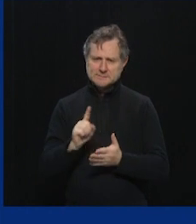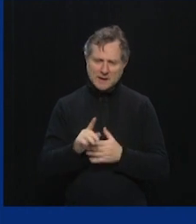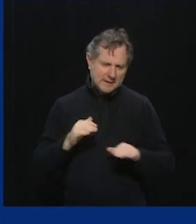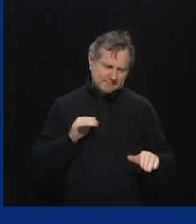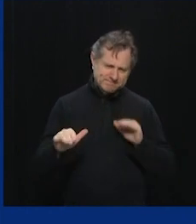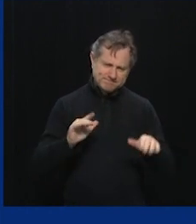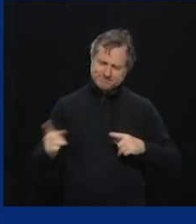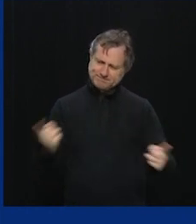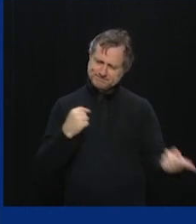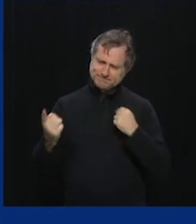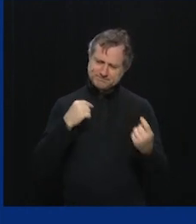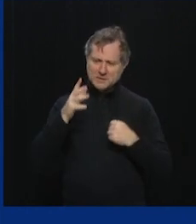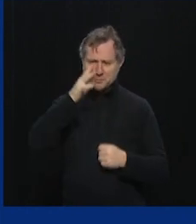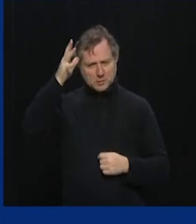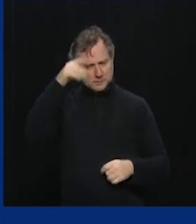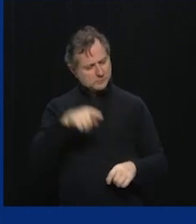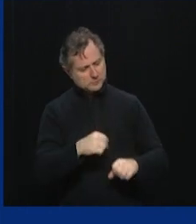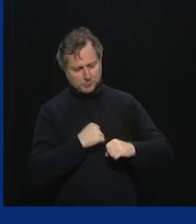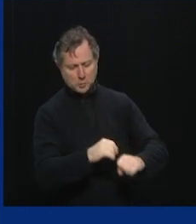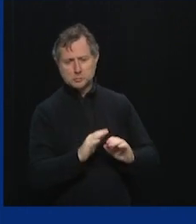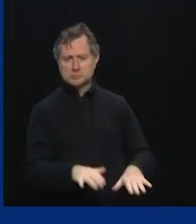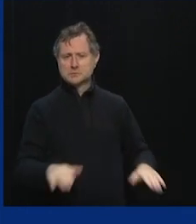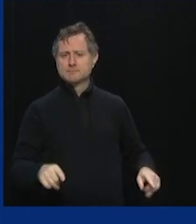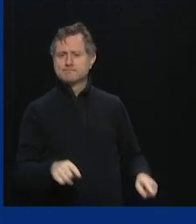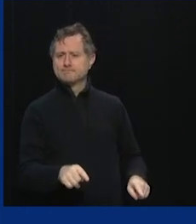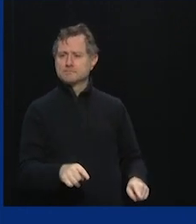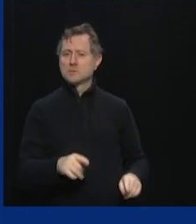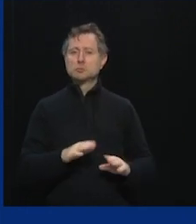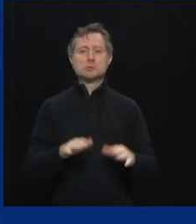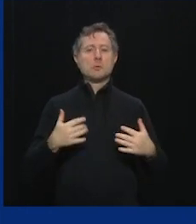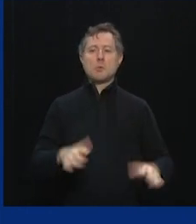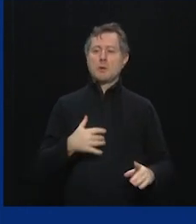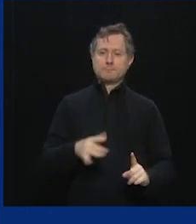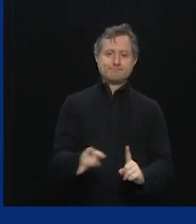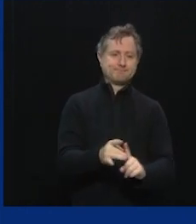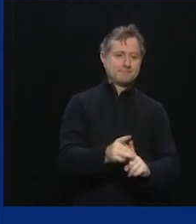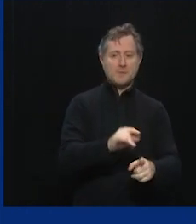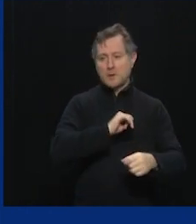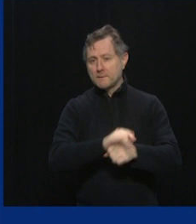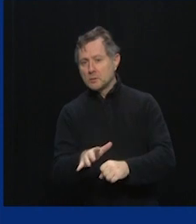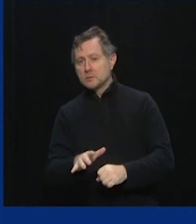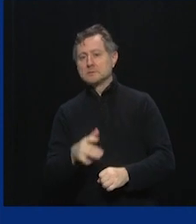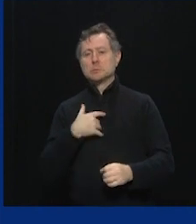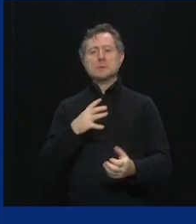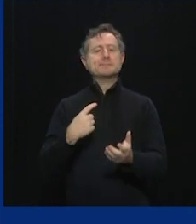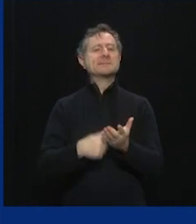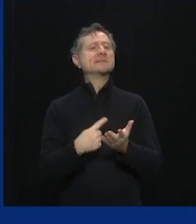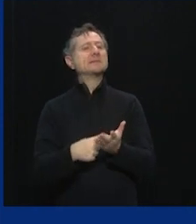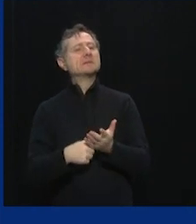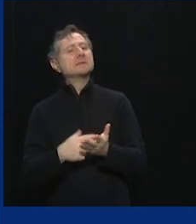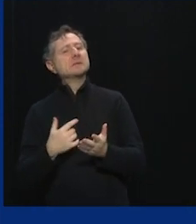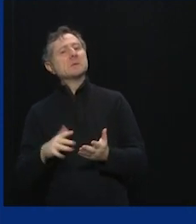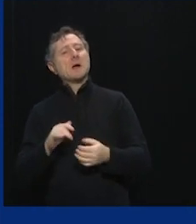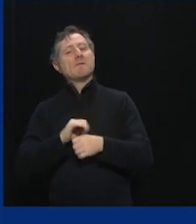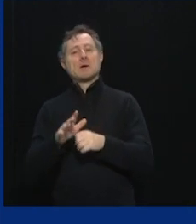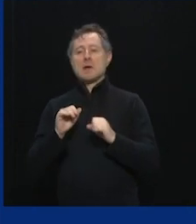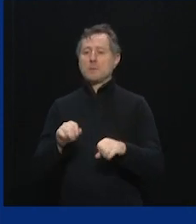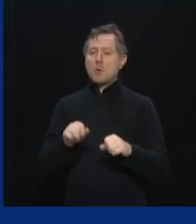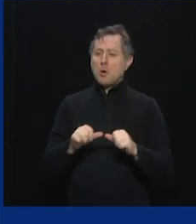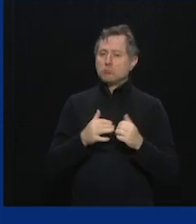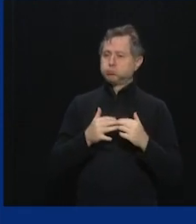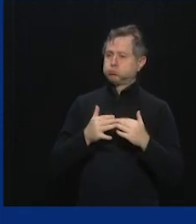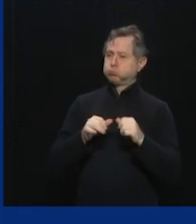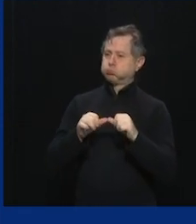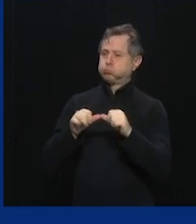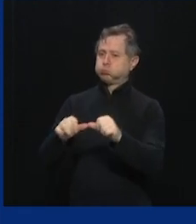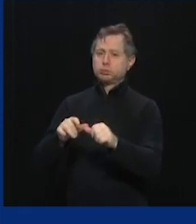You do not want to have your child ending up with COVID, and then we'll be talking in a few minutes about the long haul cases and what that looks like, and we don't even know